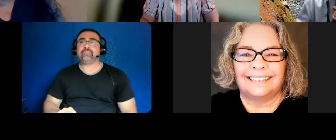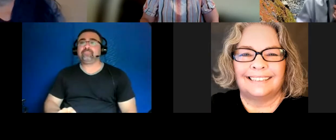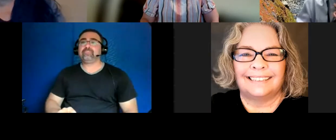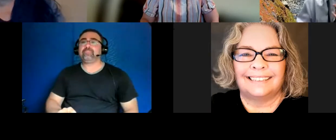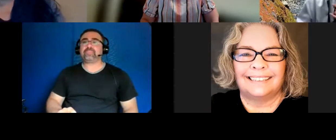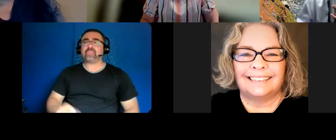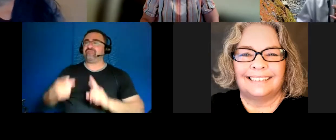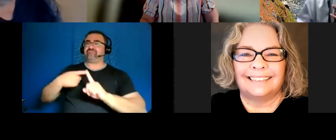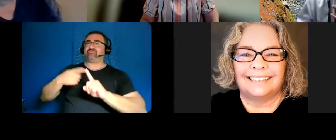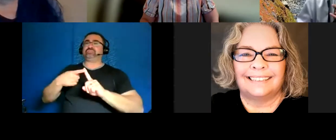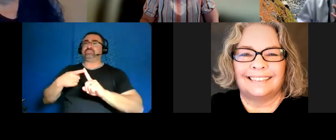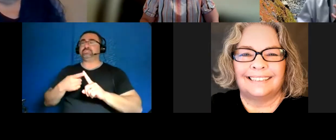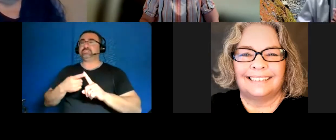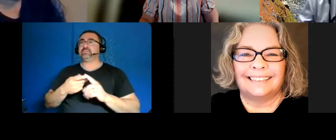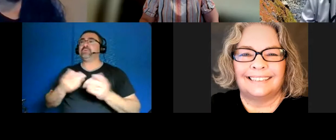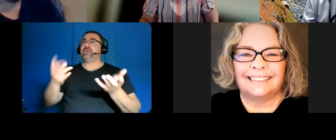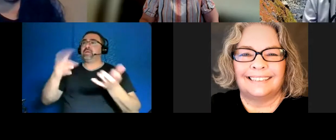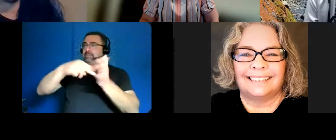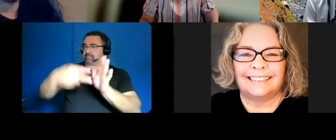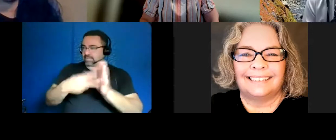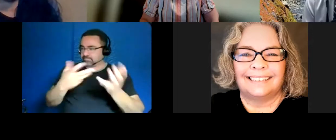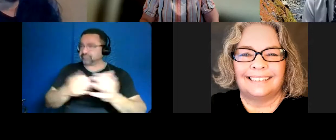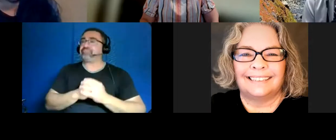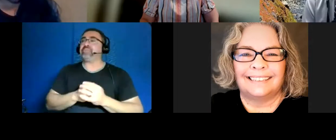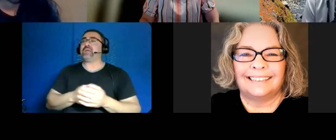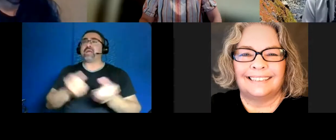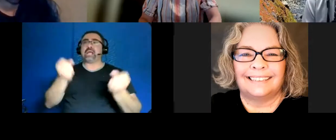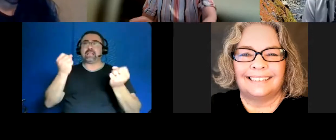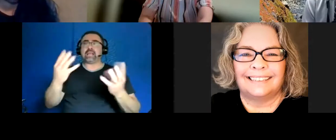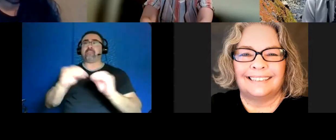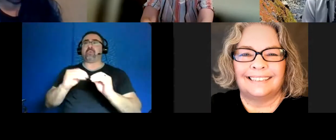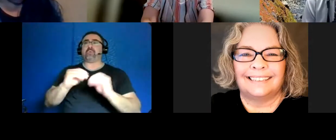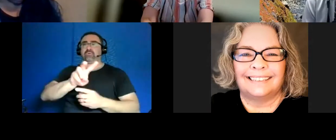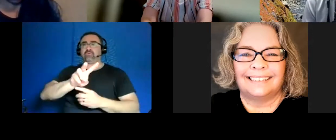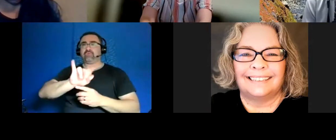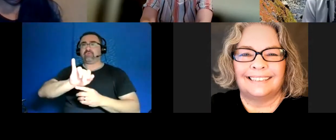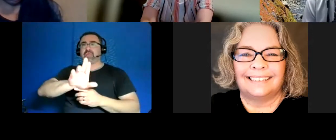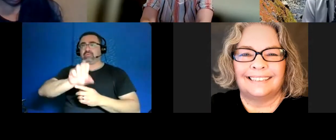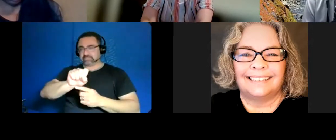So first of all, what it means is there's a lot more virus, and